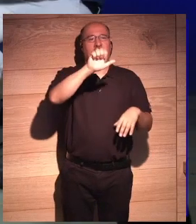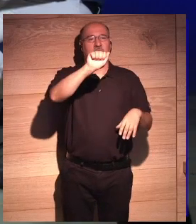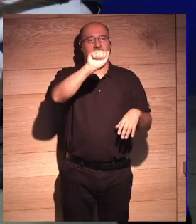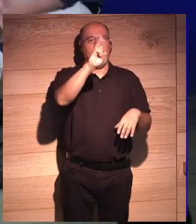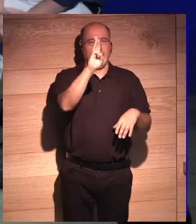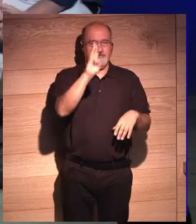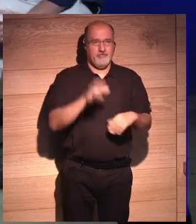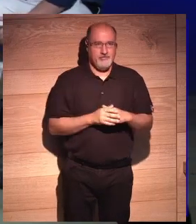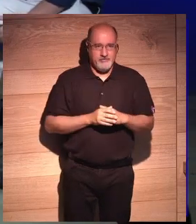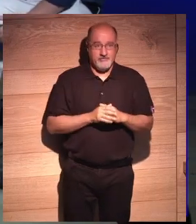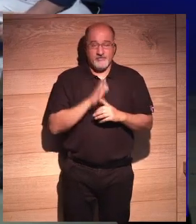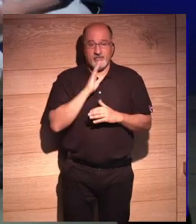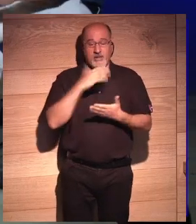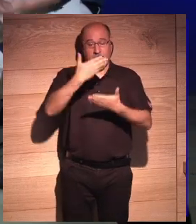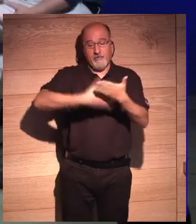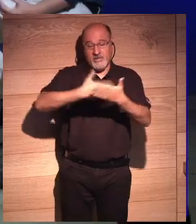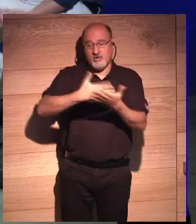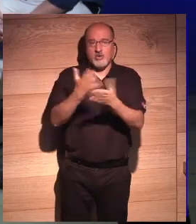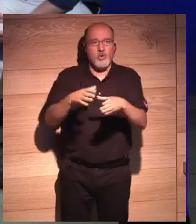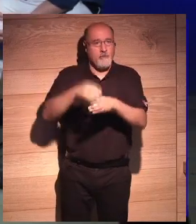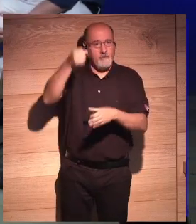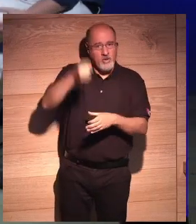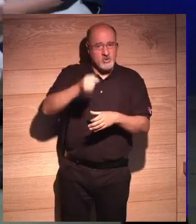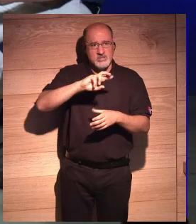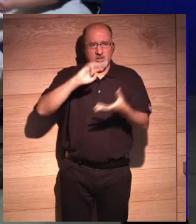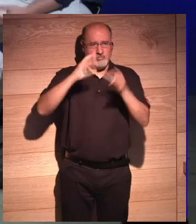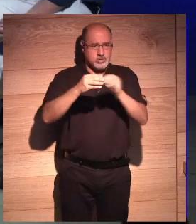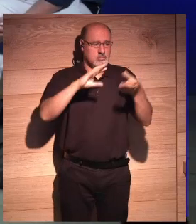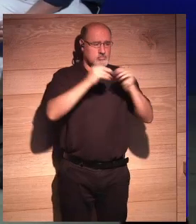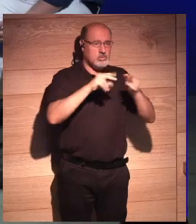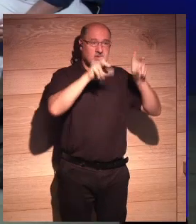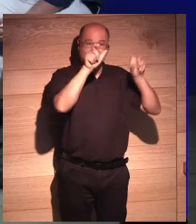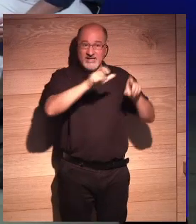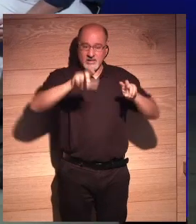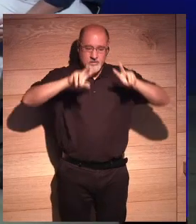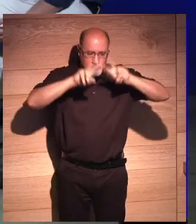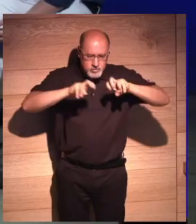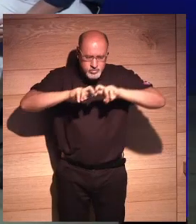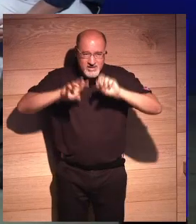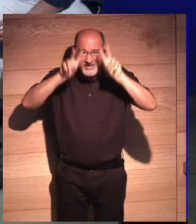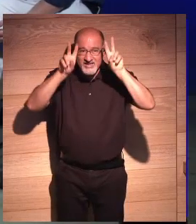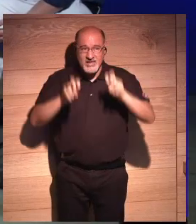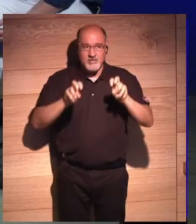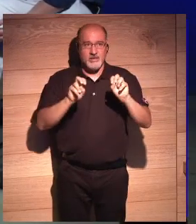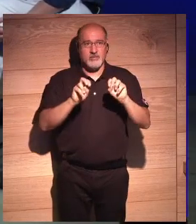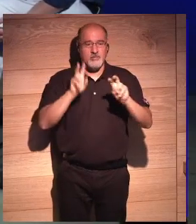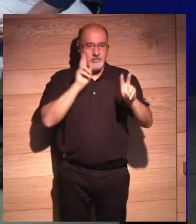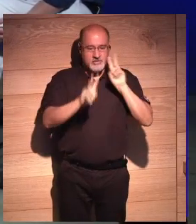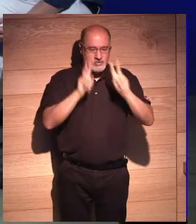So, I mean, newspapers, stock exchange, etc. There are many people that are